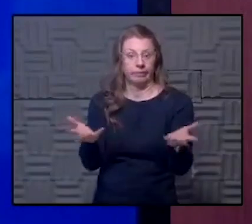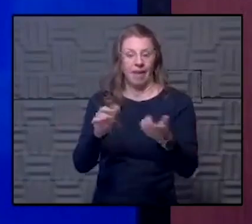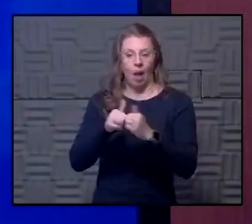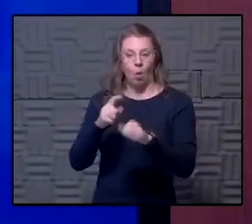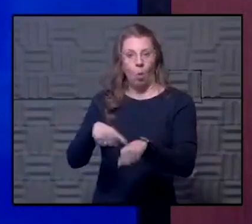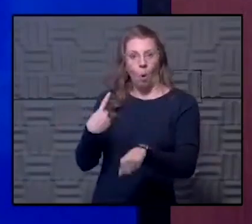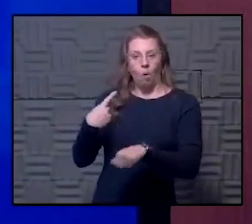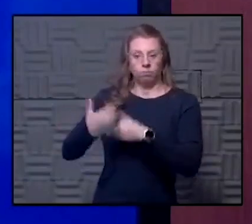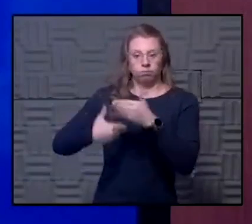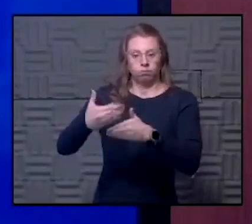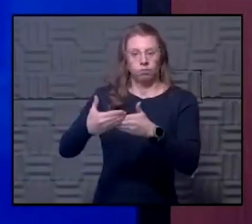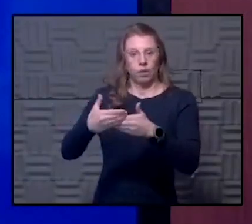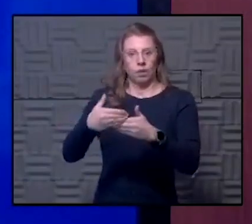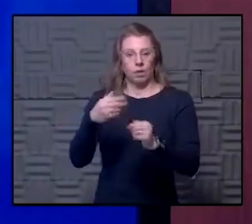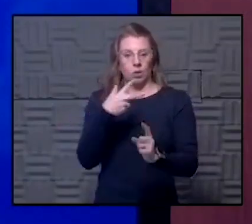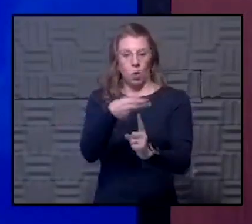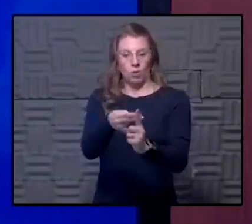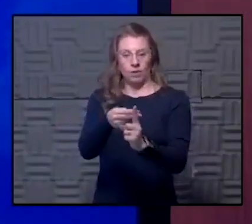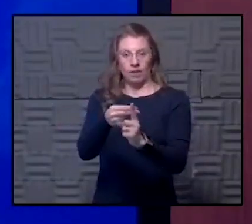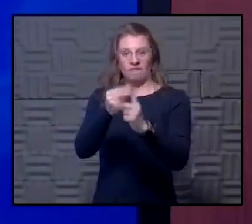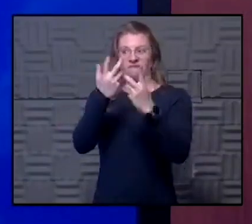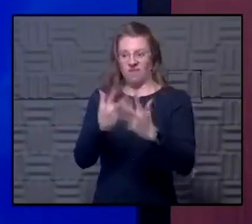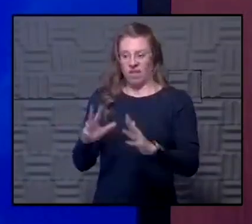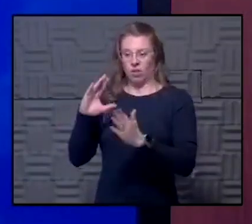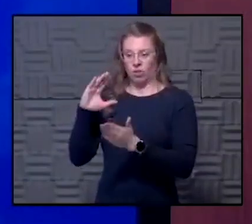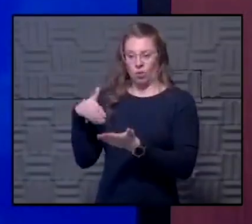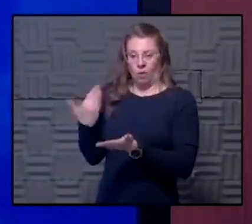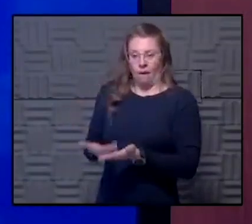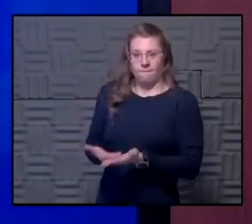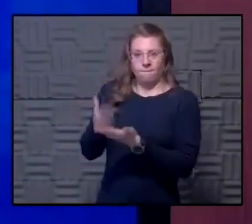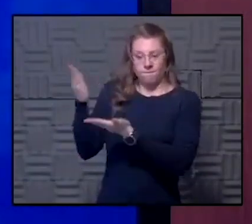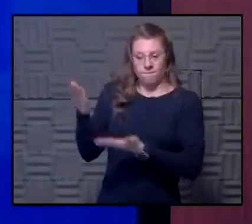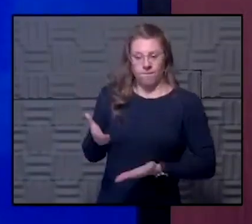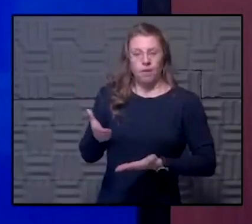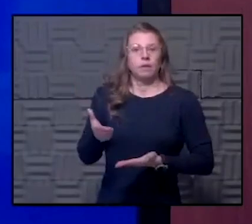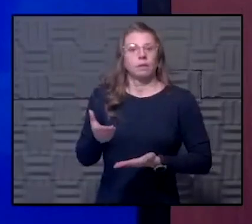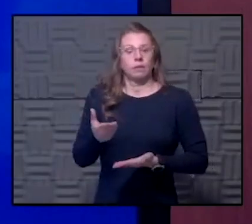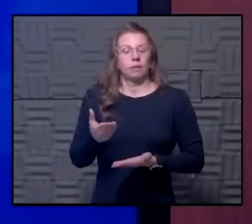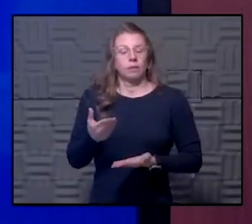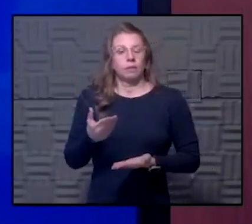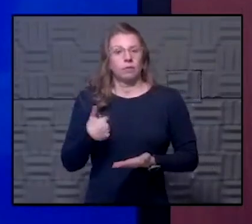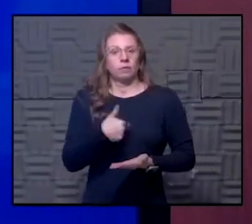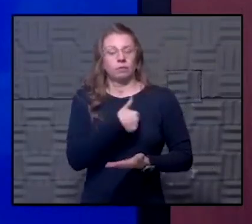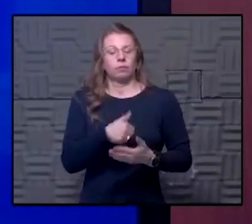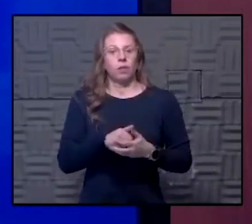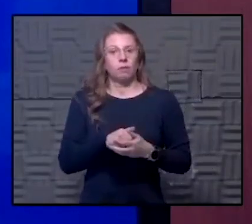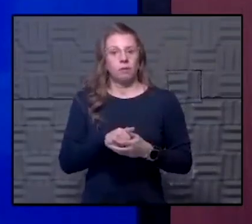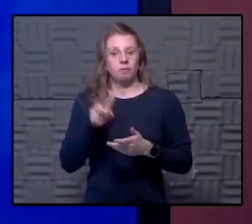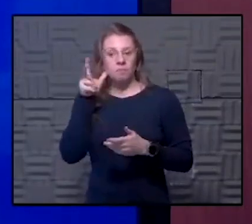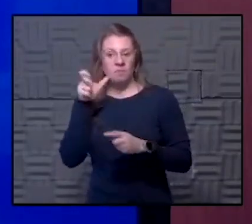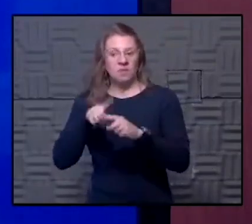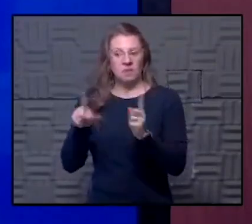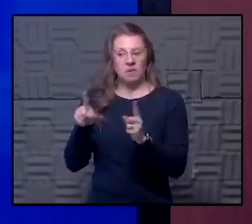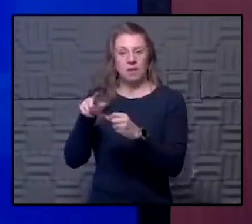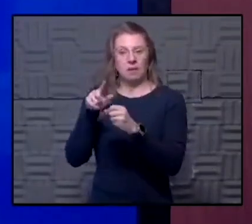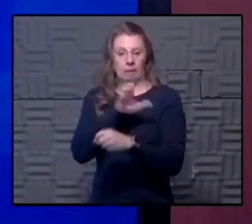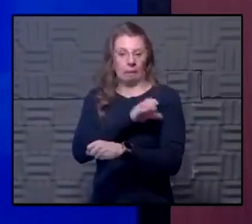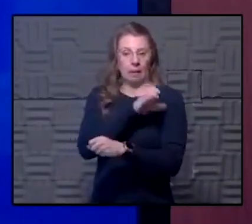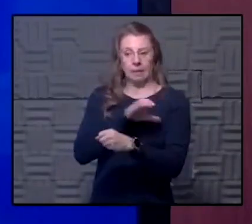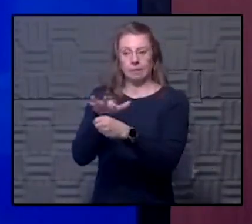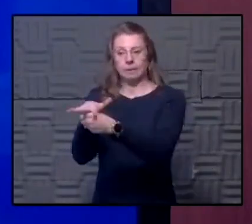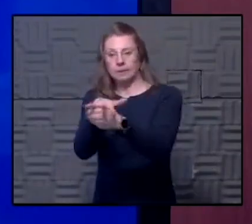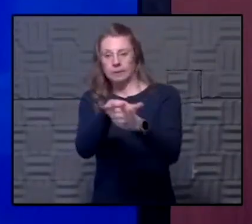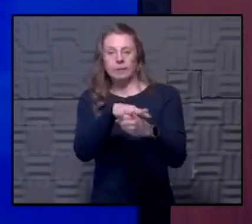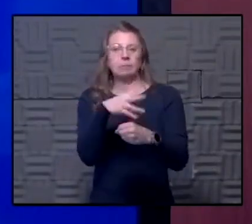it take to get a dose in an arm after it's here? And I think we've heard from many other clinic sites that are administering vaccine